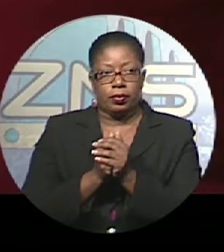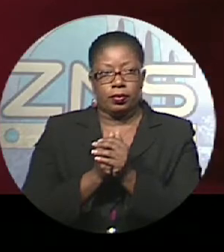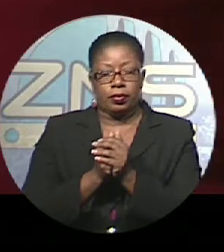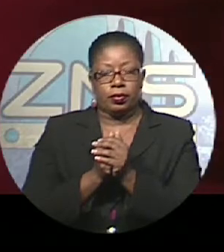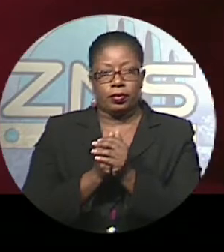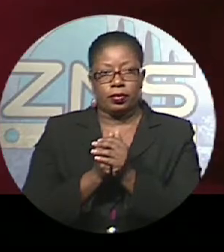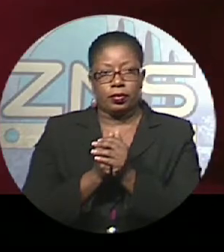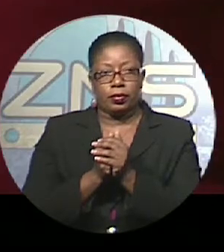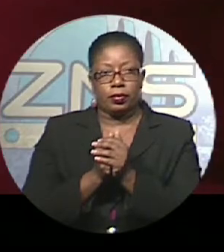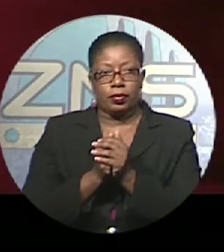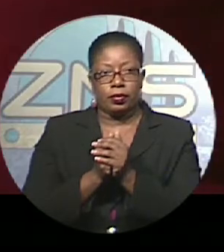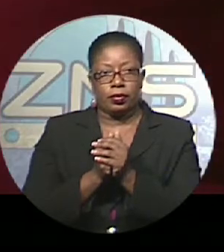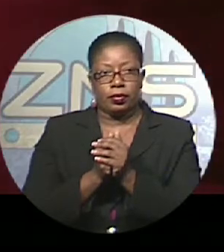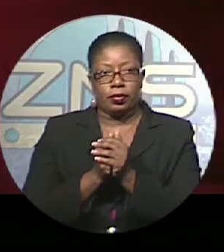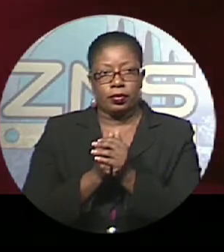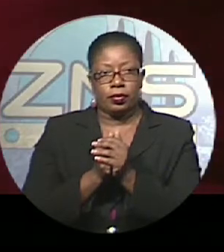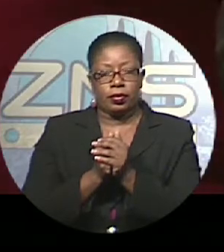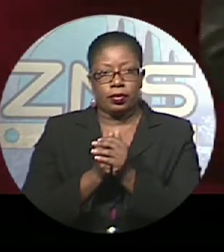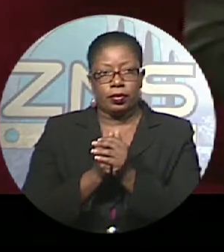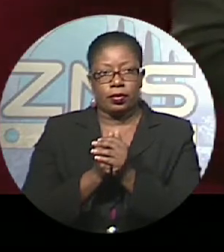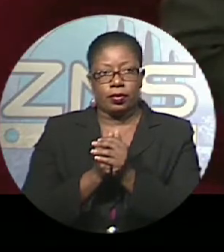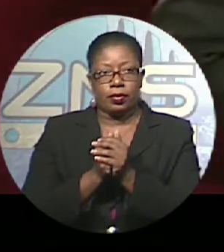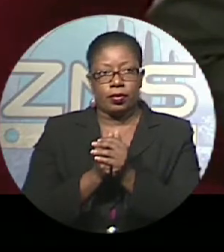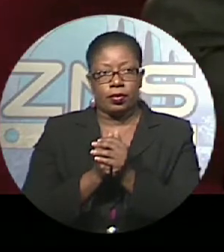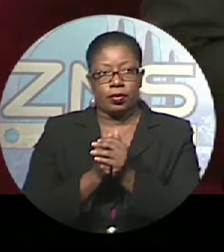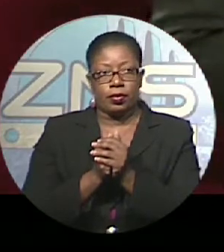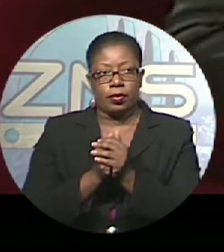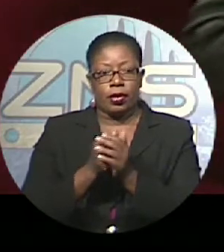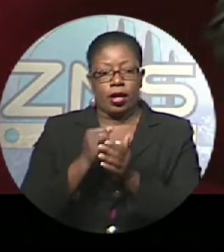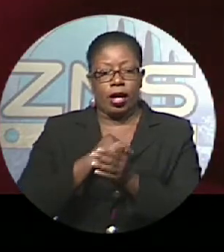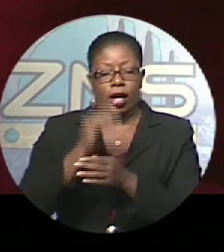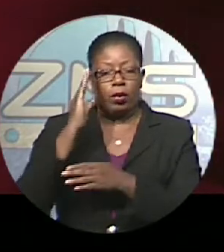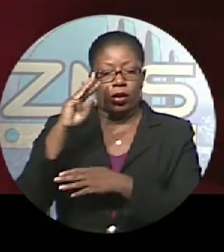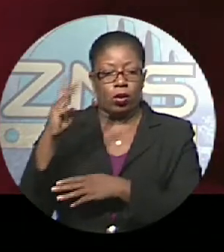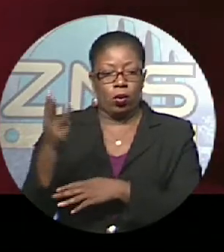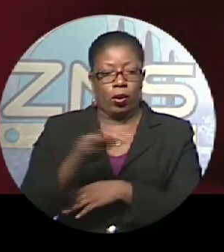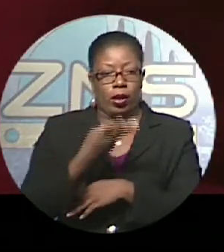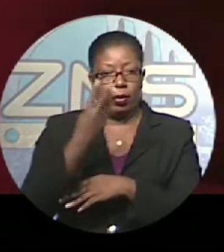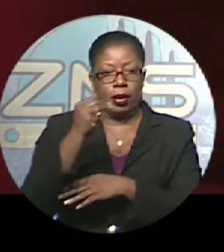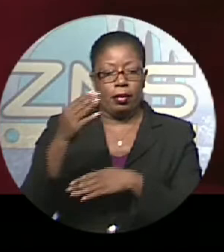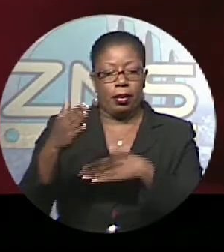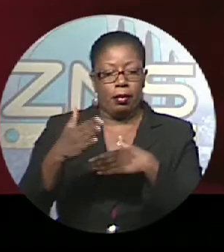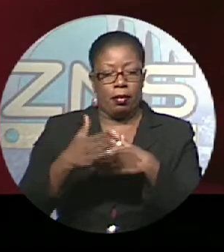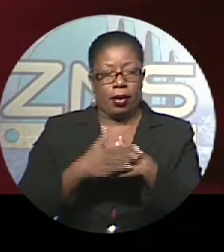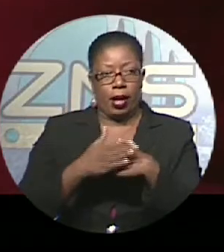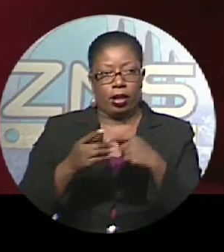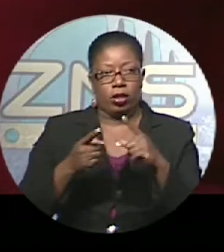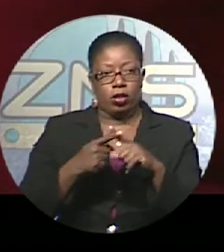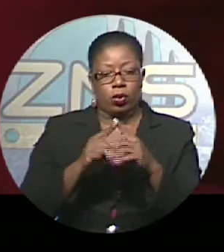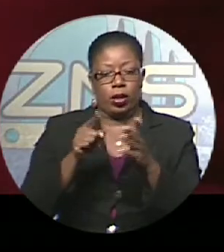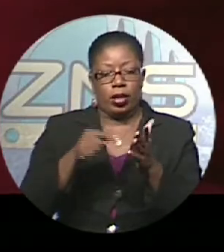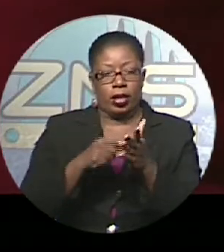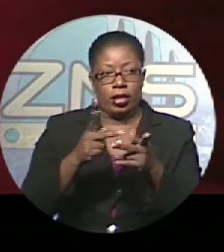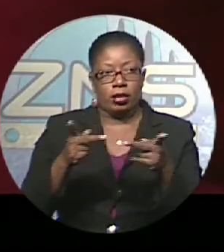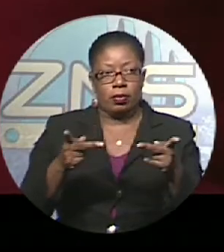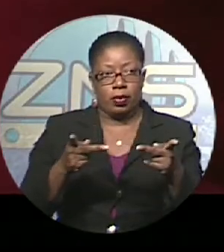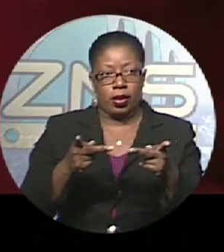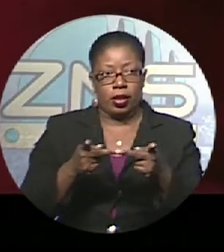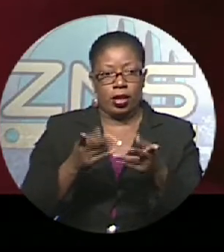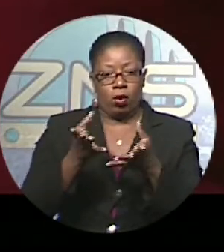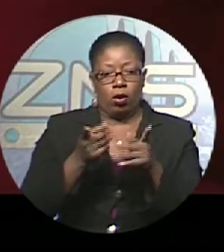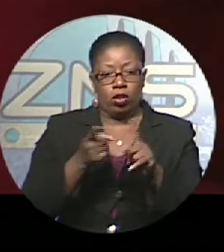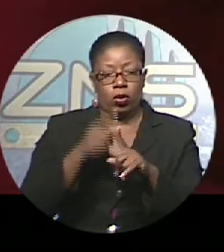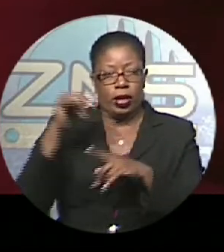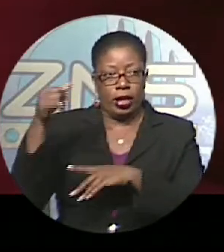his leader. Rather, I will welcome him back to this place. I would invite